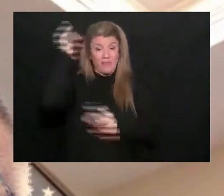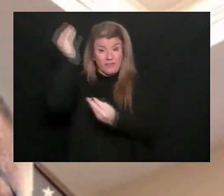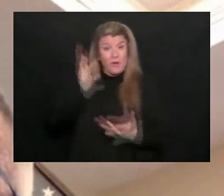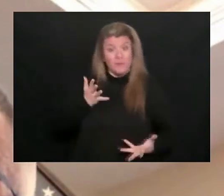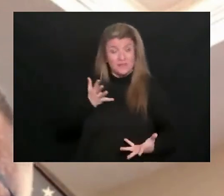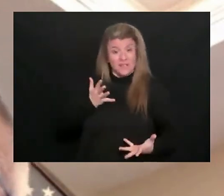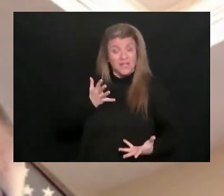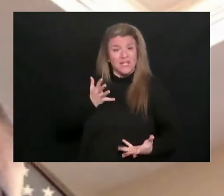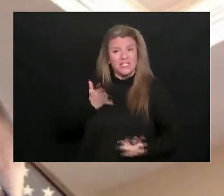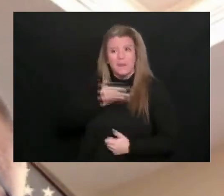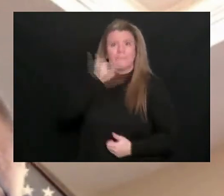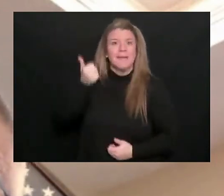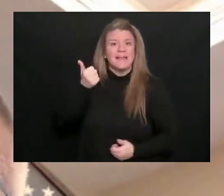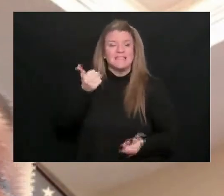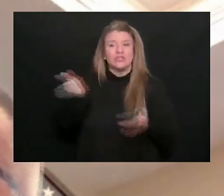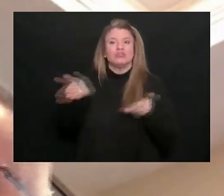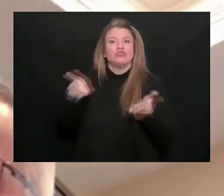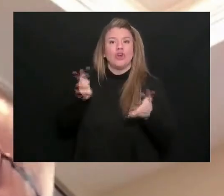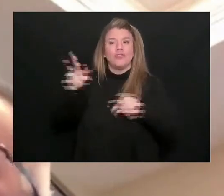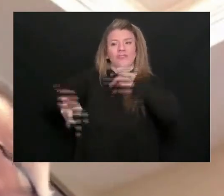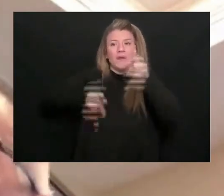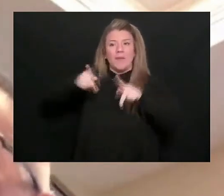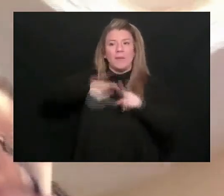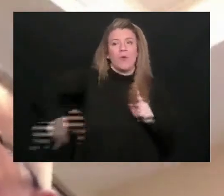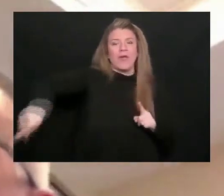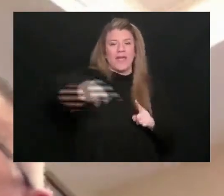to best serve the people of West Virginia.